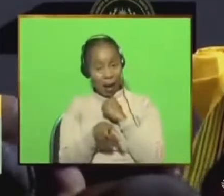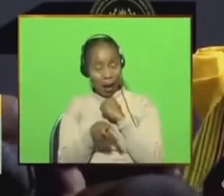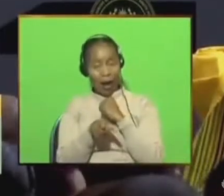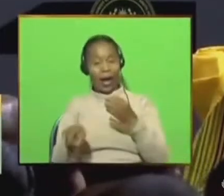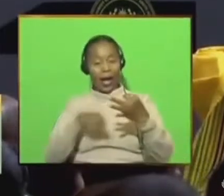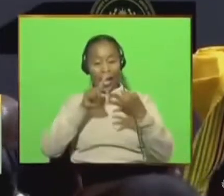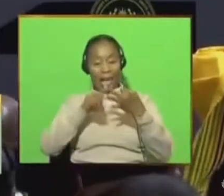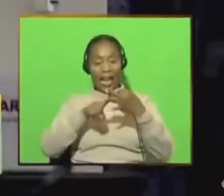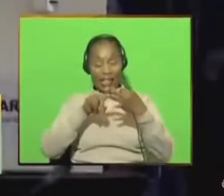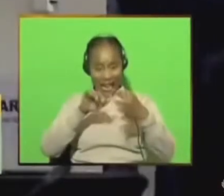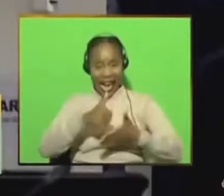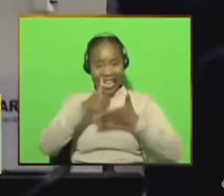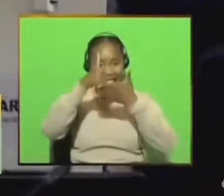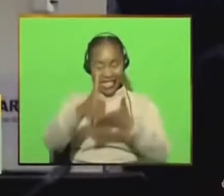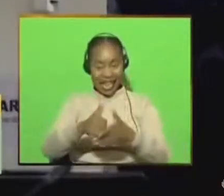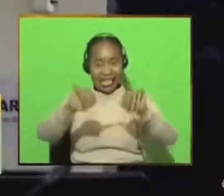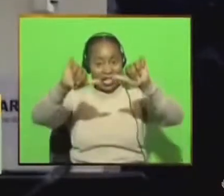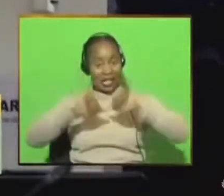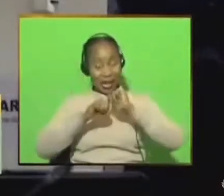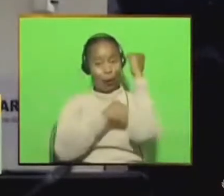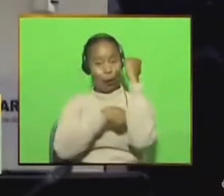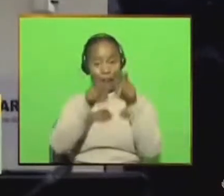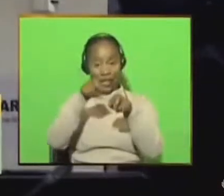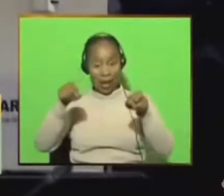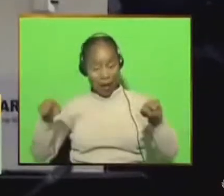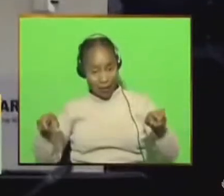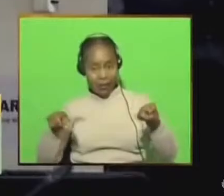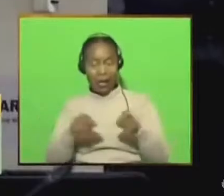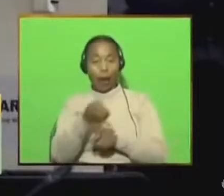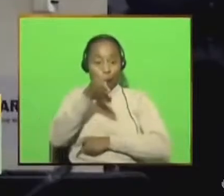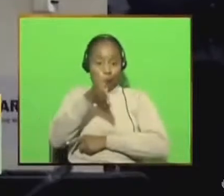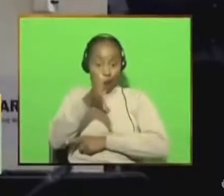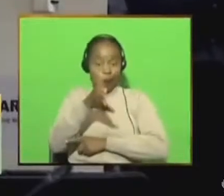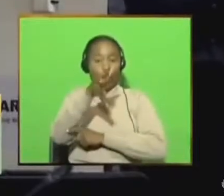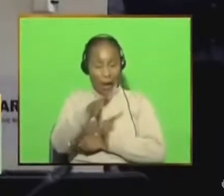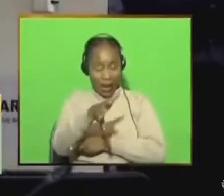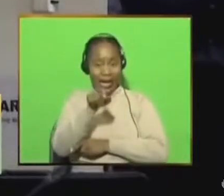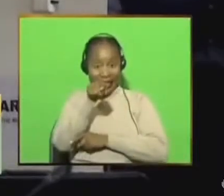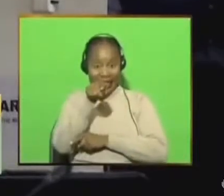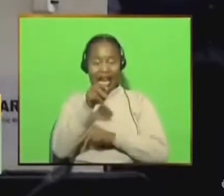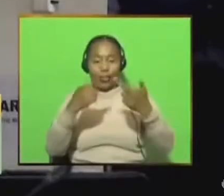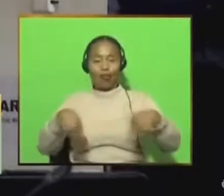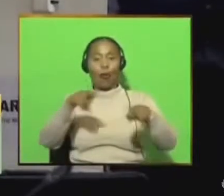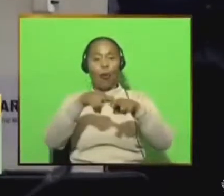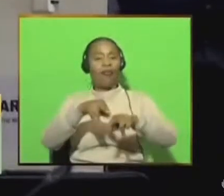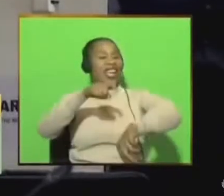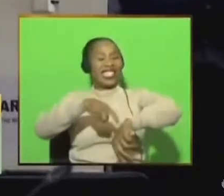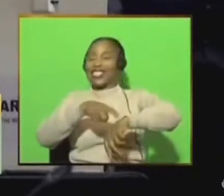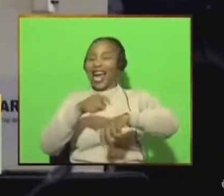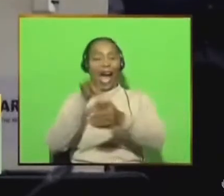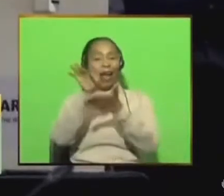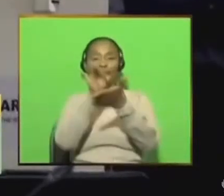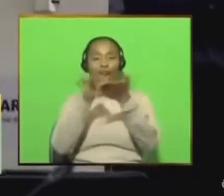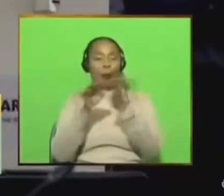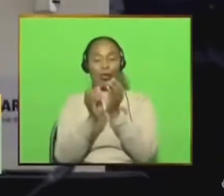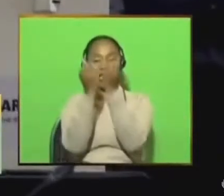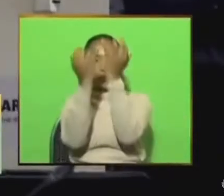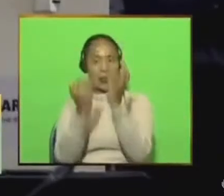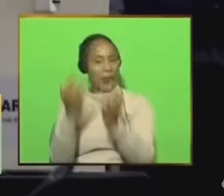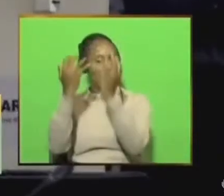the assistant returning officers may be present in the room while the votes are being